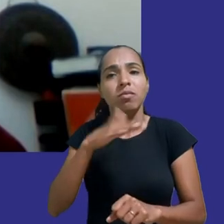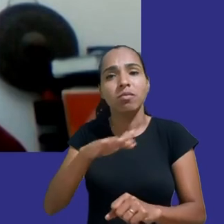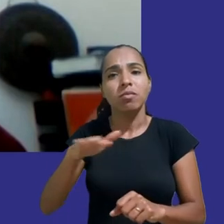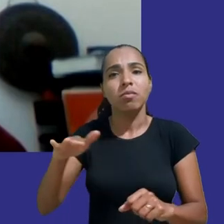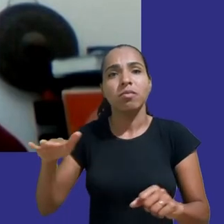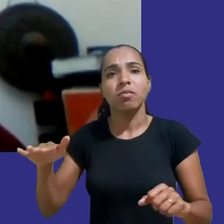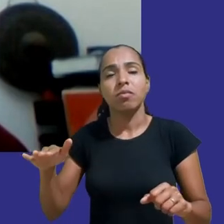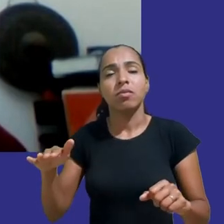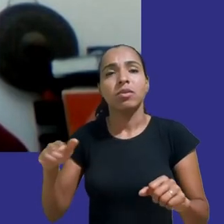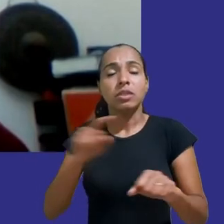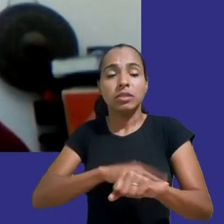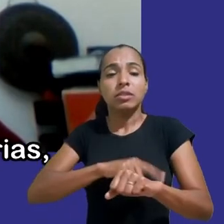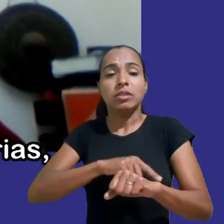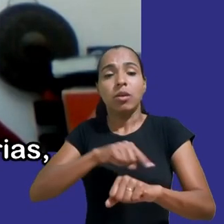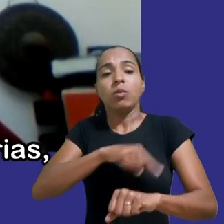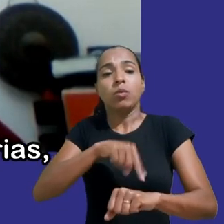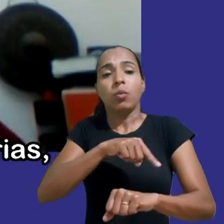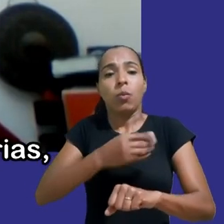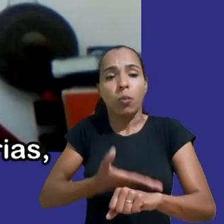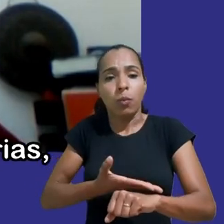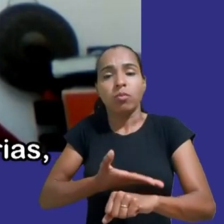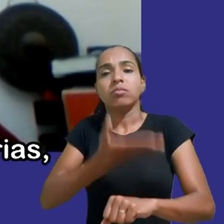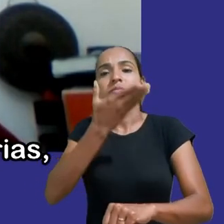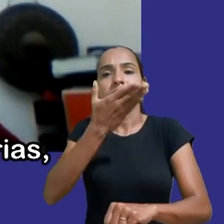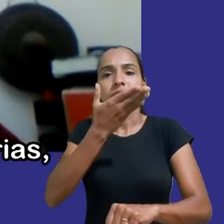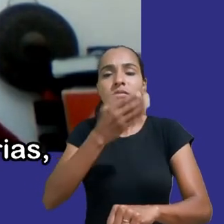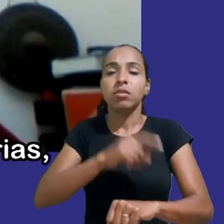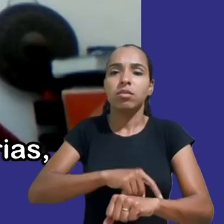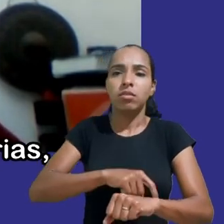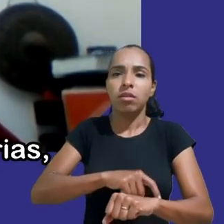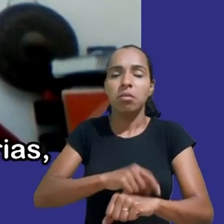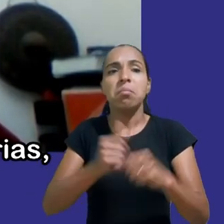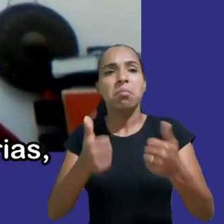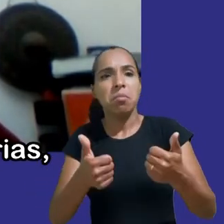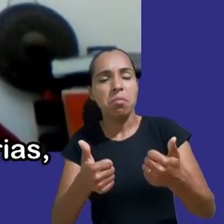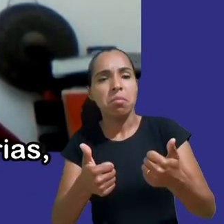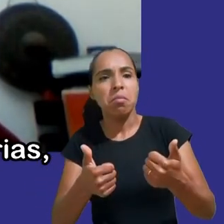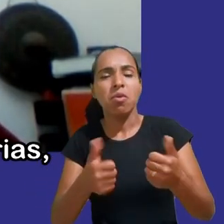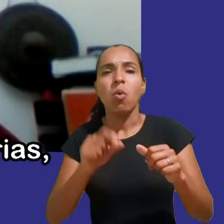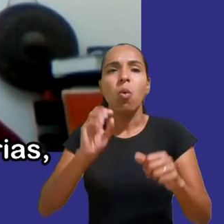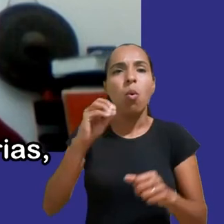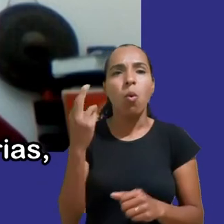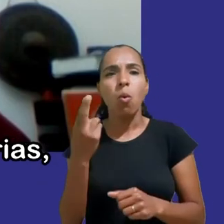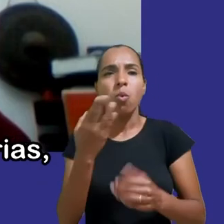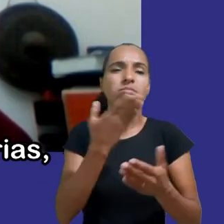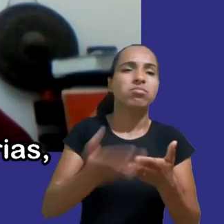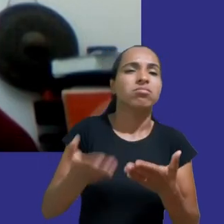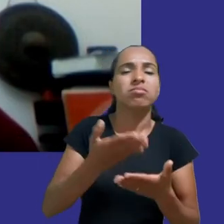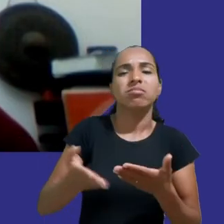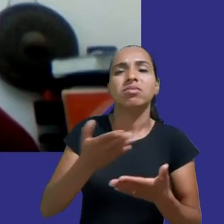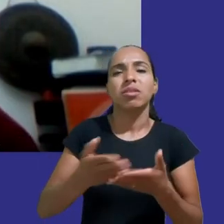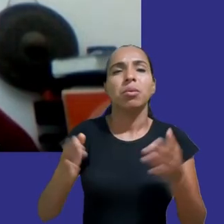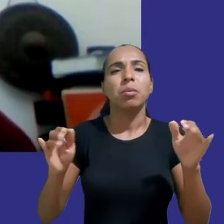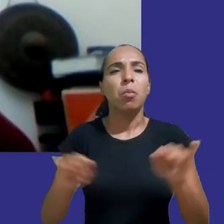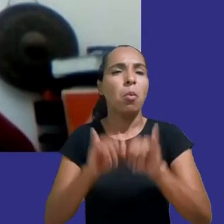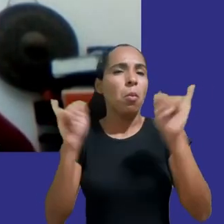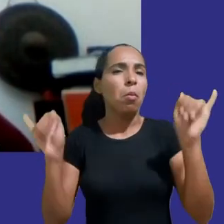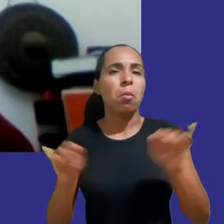time is time well spent or time going down conspiracy rabbit holes or disinformation or